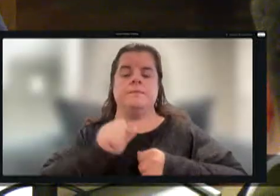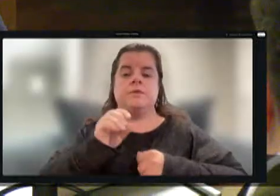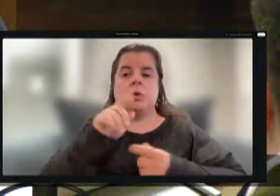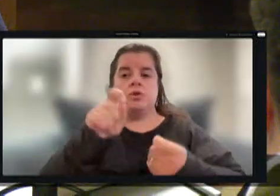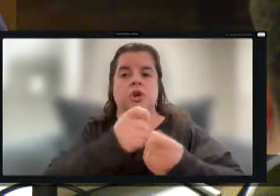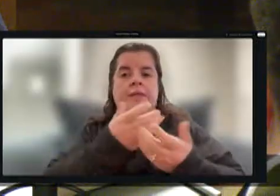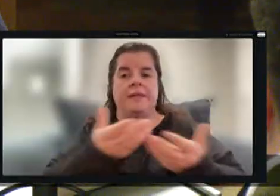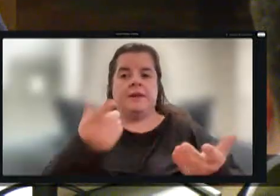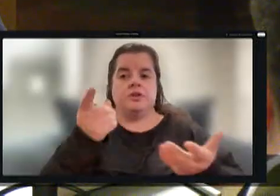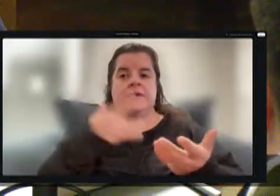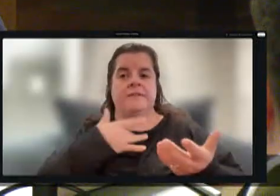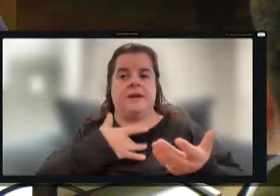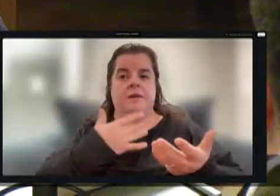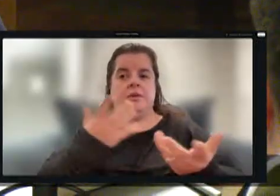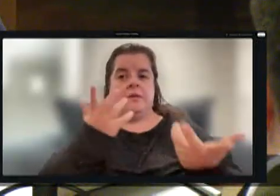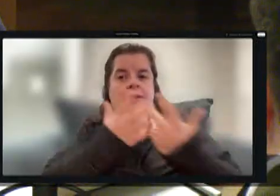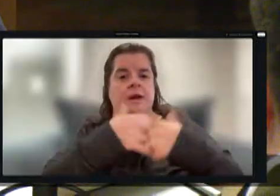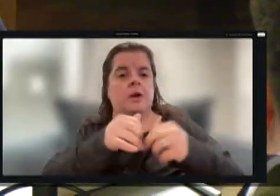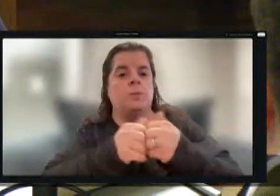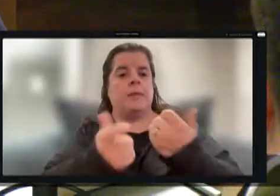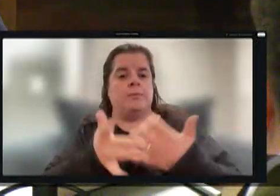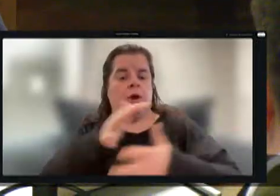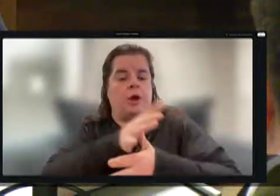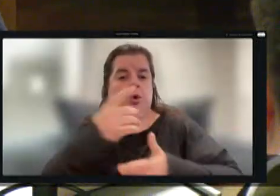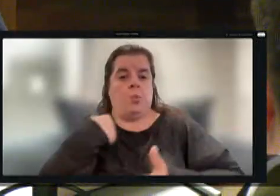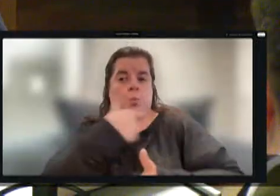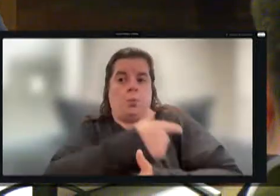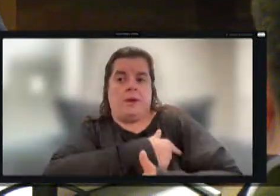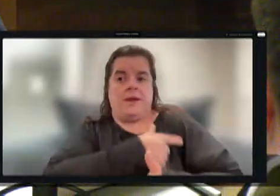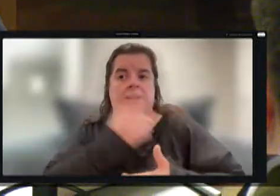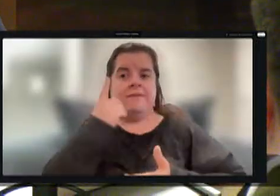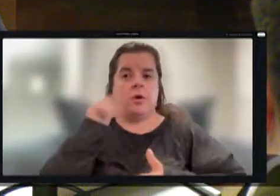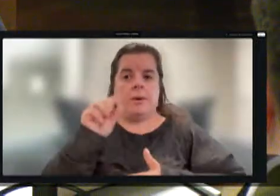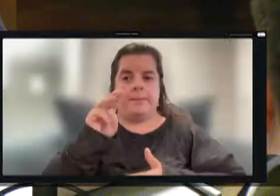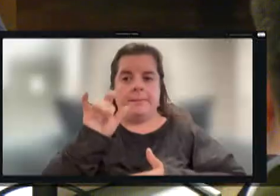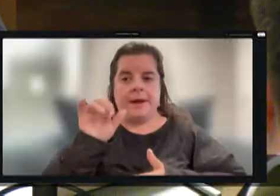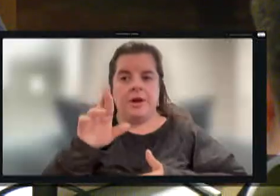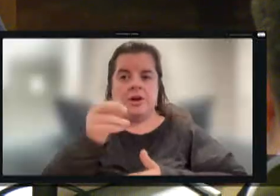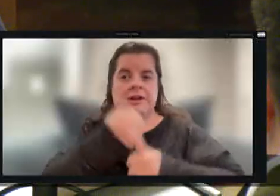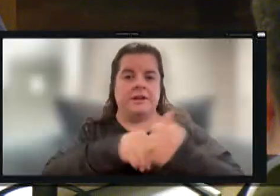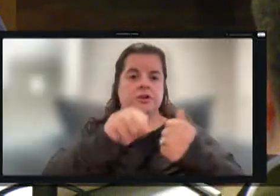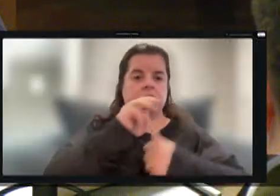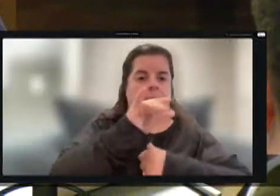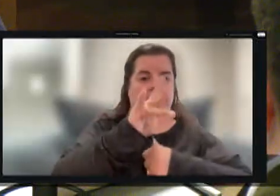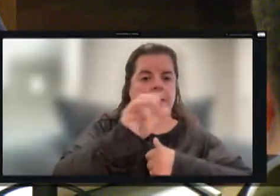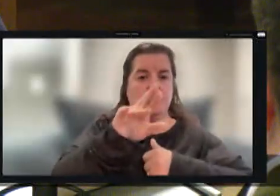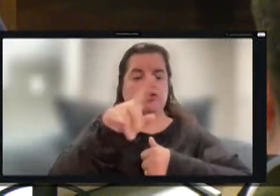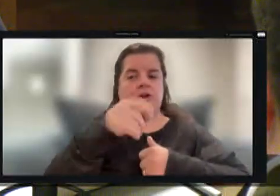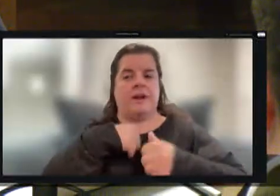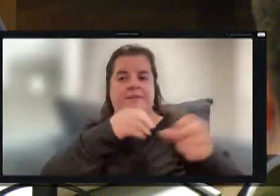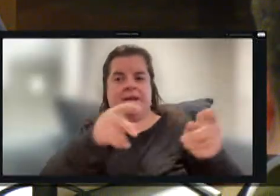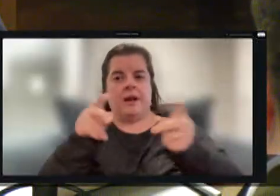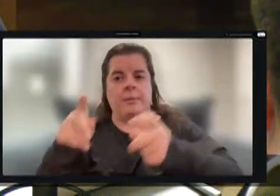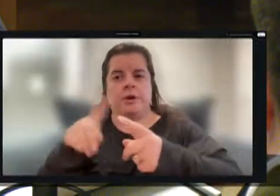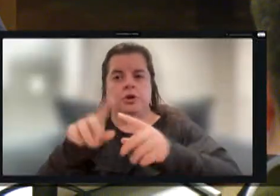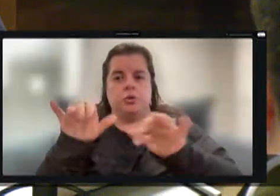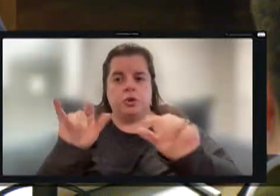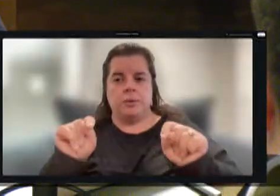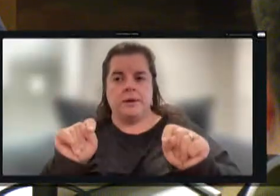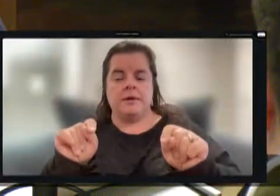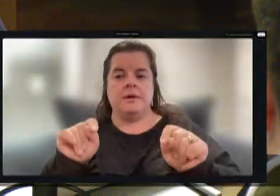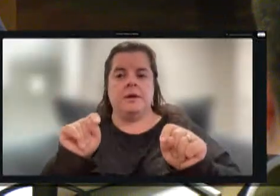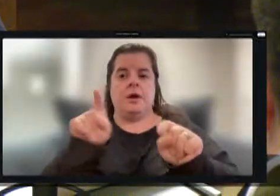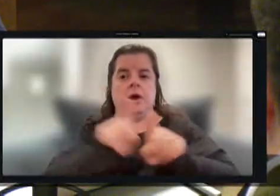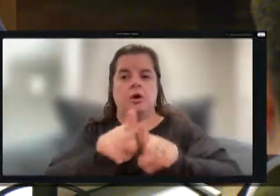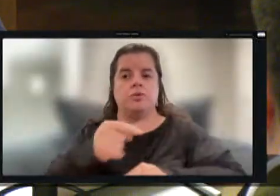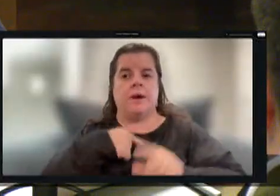were aligned with priorities that we had as an administration. Each administration should get an opportunity to do that. I also mentioned to you what